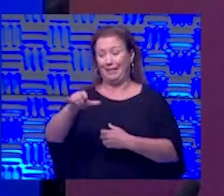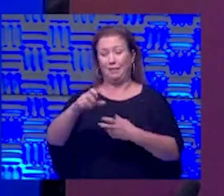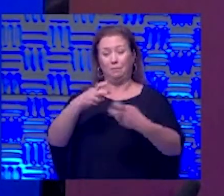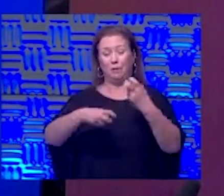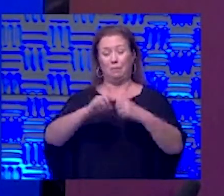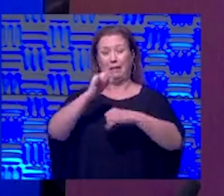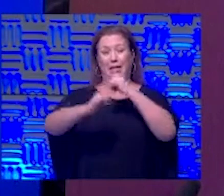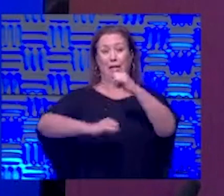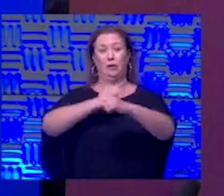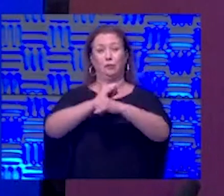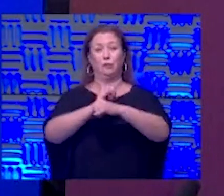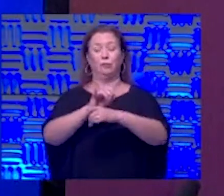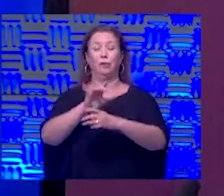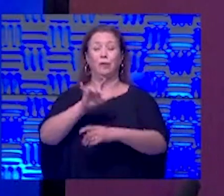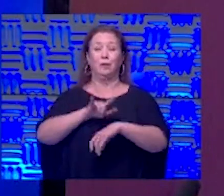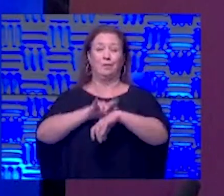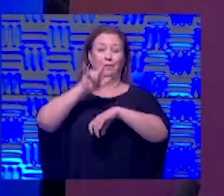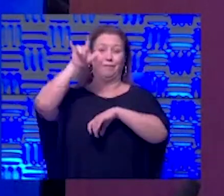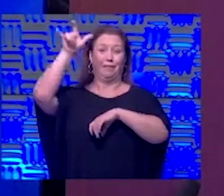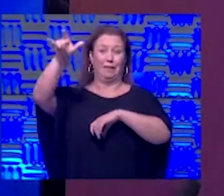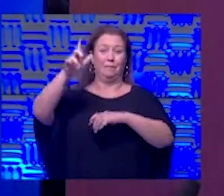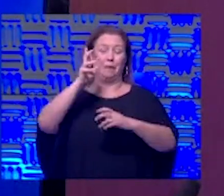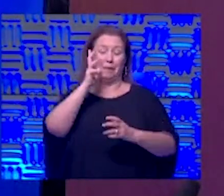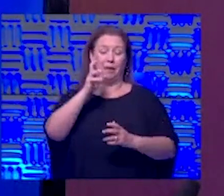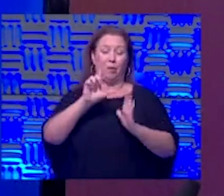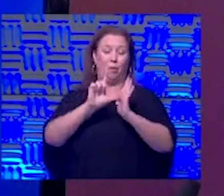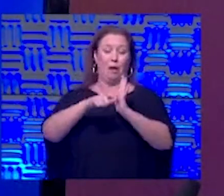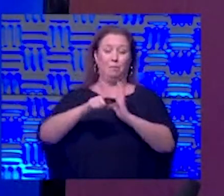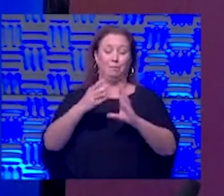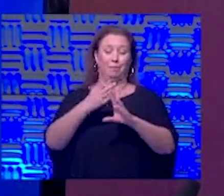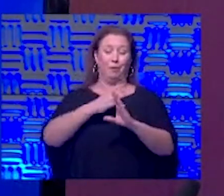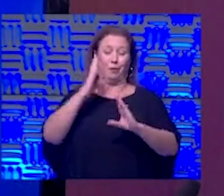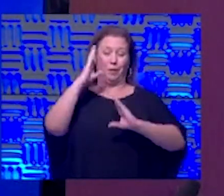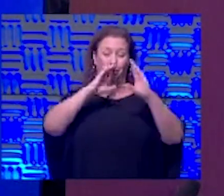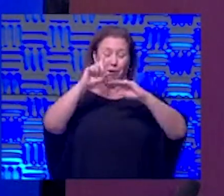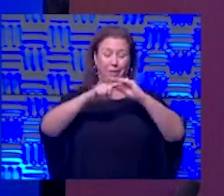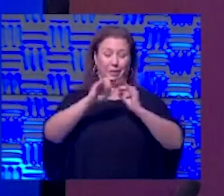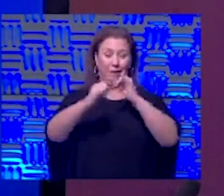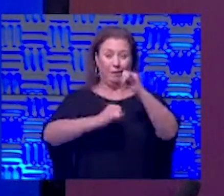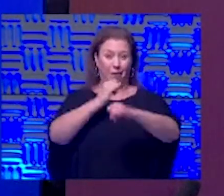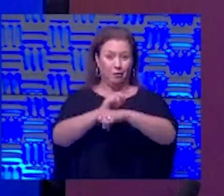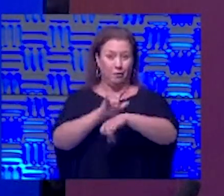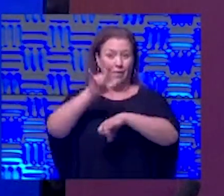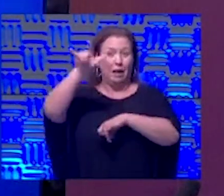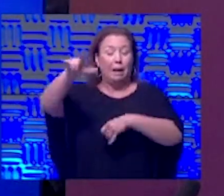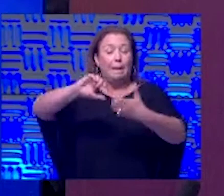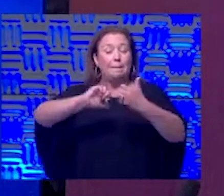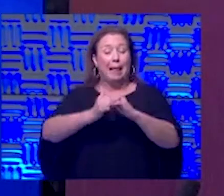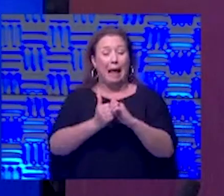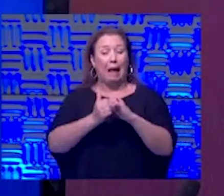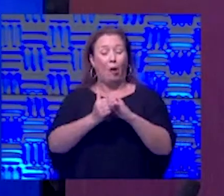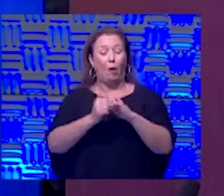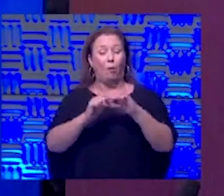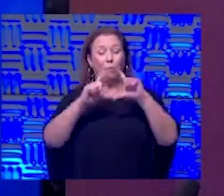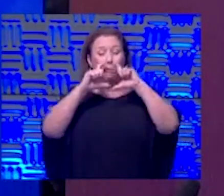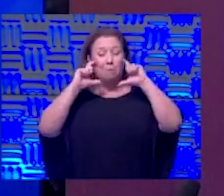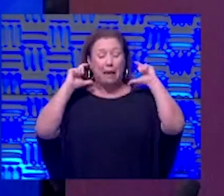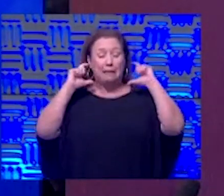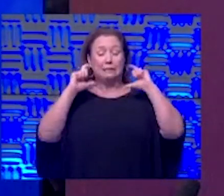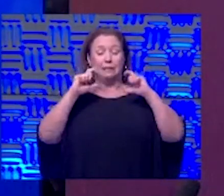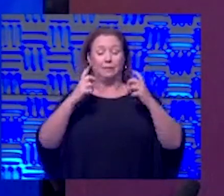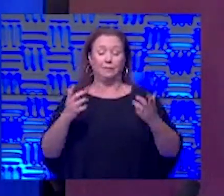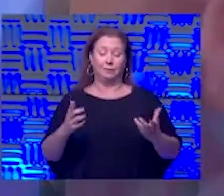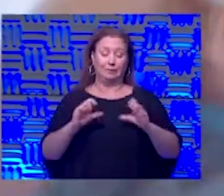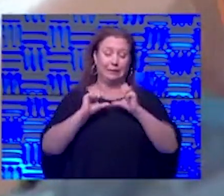That might be a while before you really have to worry about that. So just the question of how do you keep those masks on kids